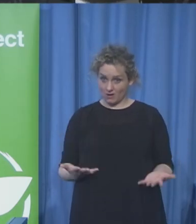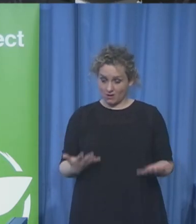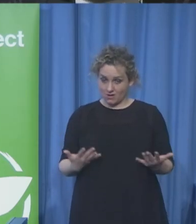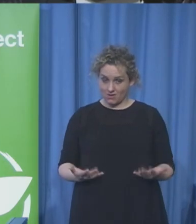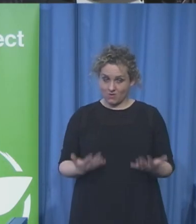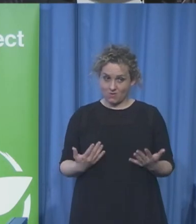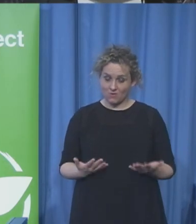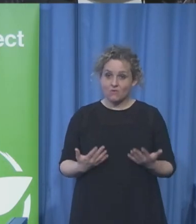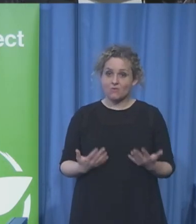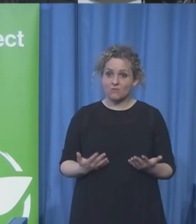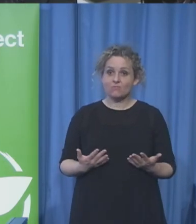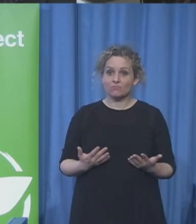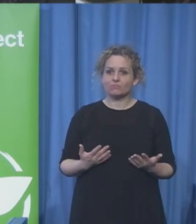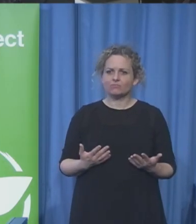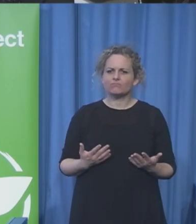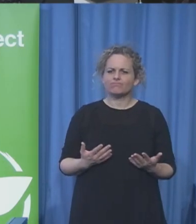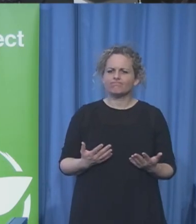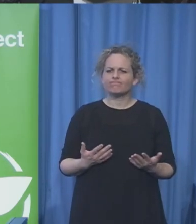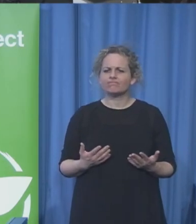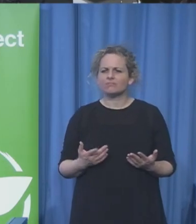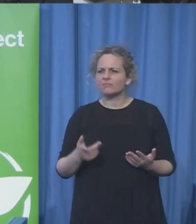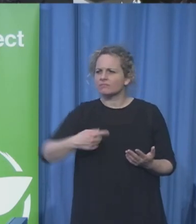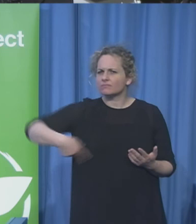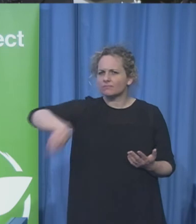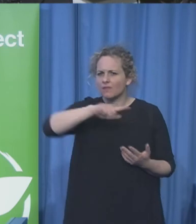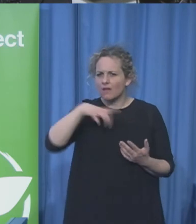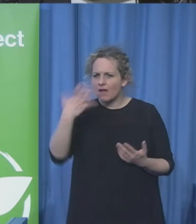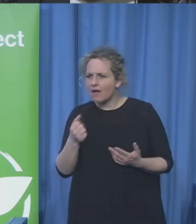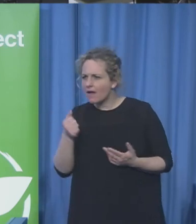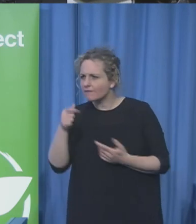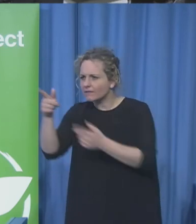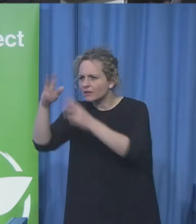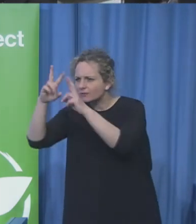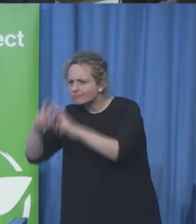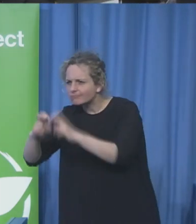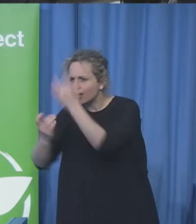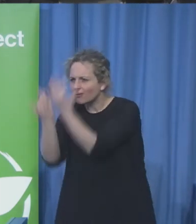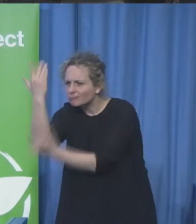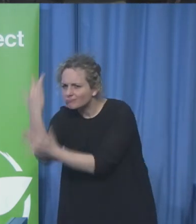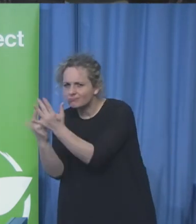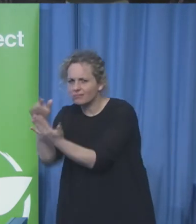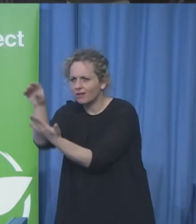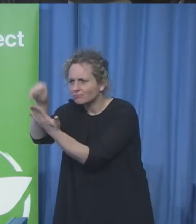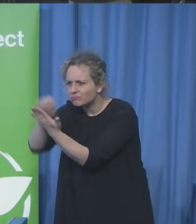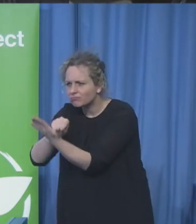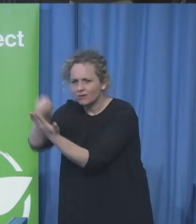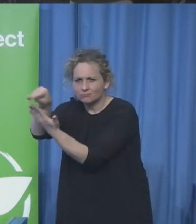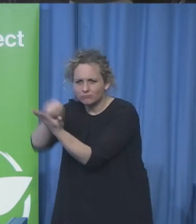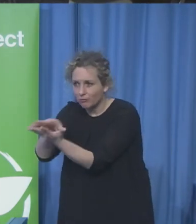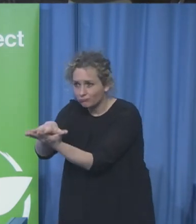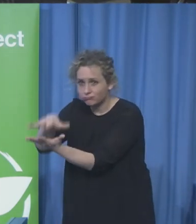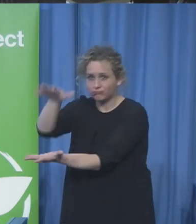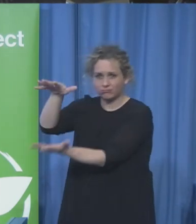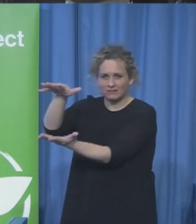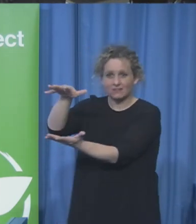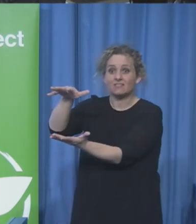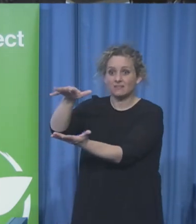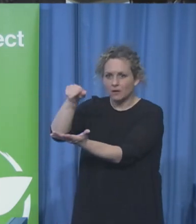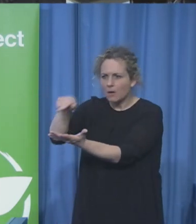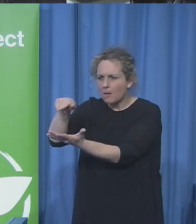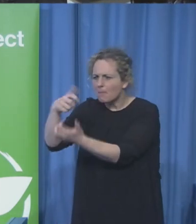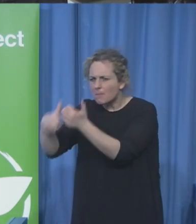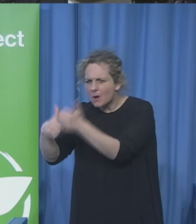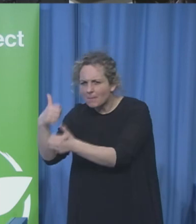accessibility. Let us attack them as we have attacked the problems of employment this last year and over